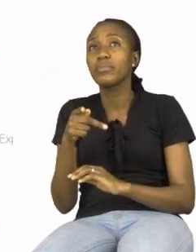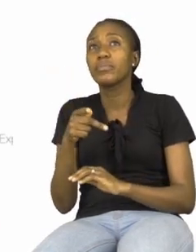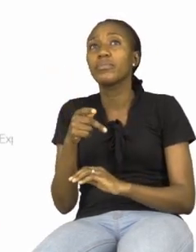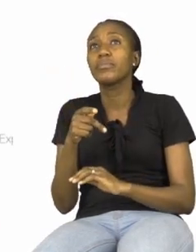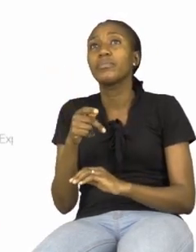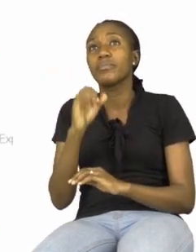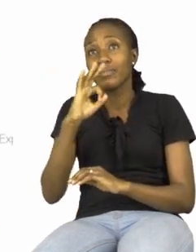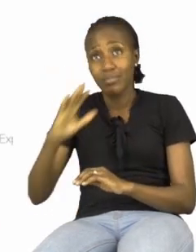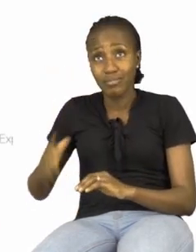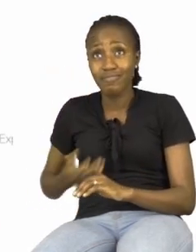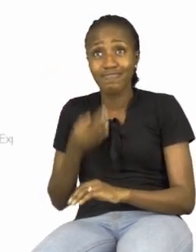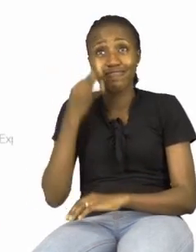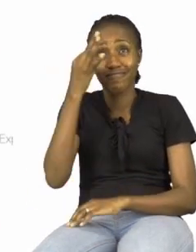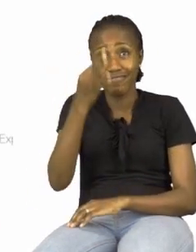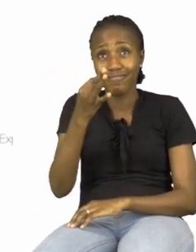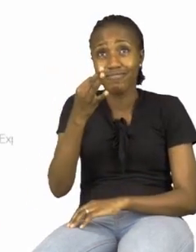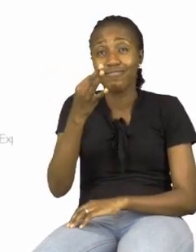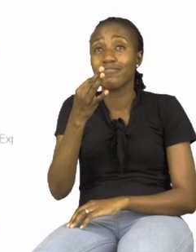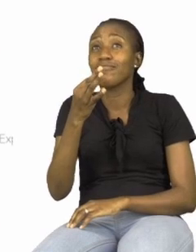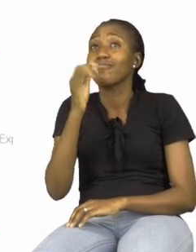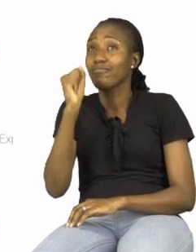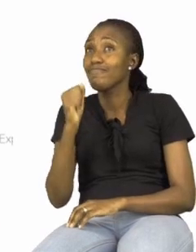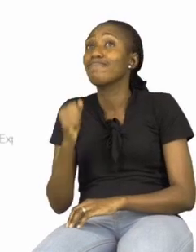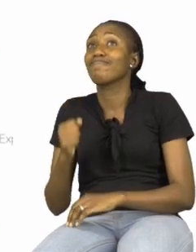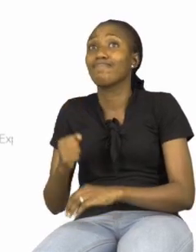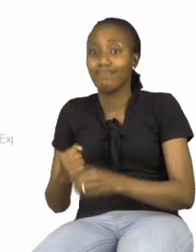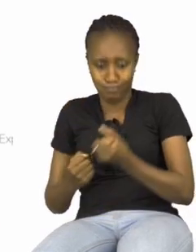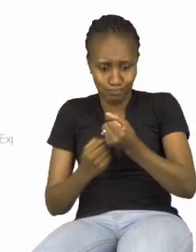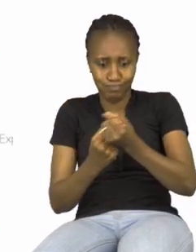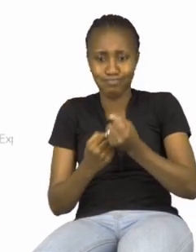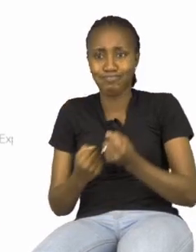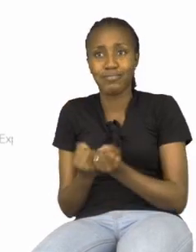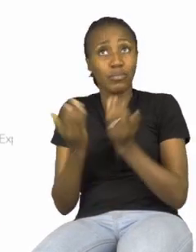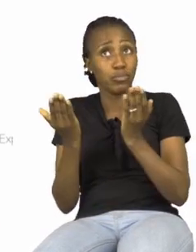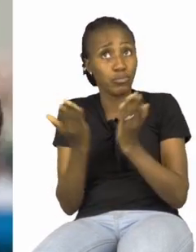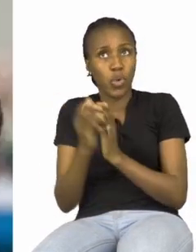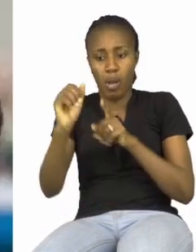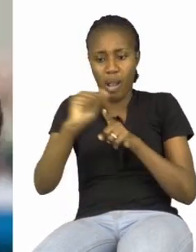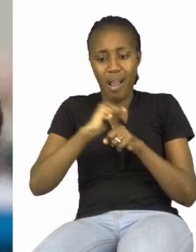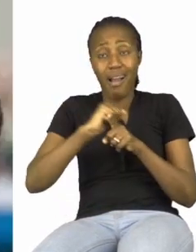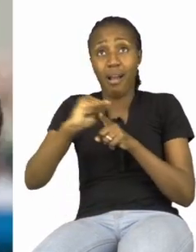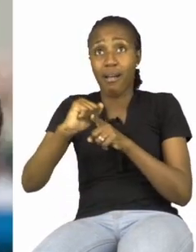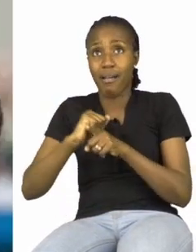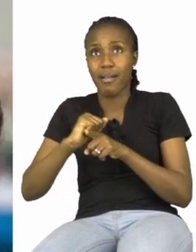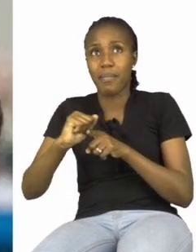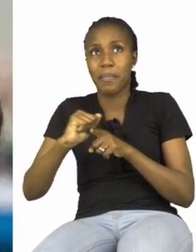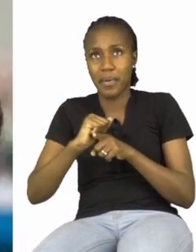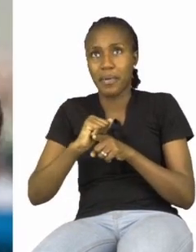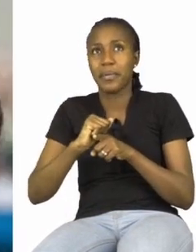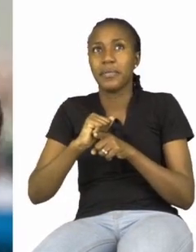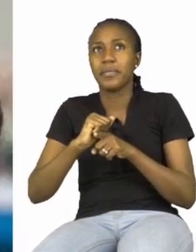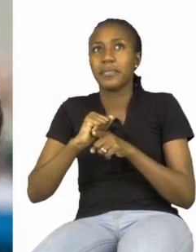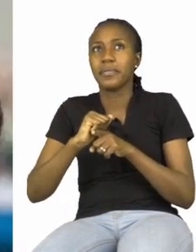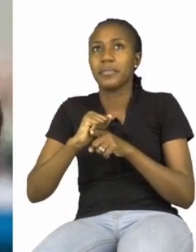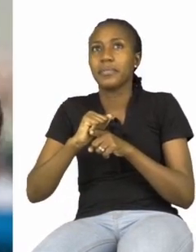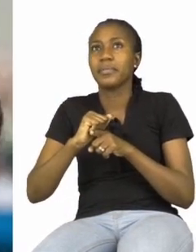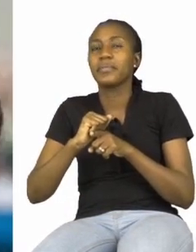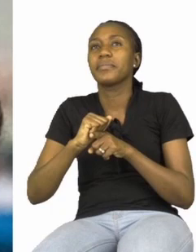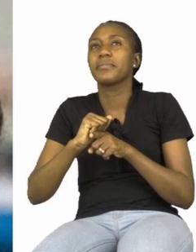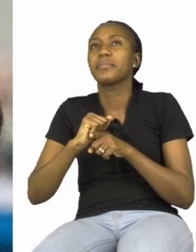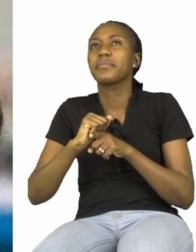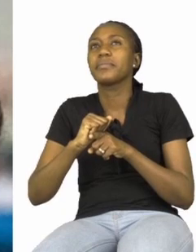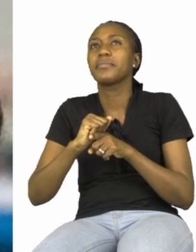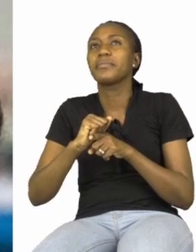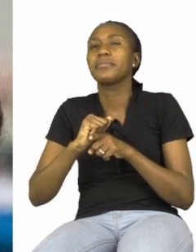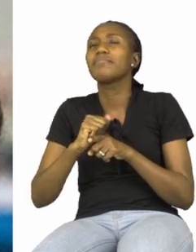future, you have to go back into the schools and to get the next Maggie Mangos and all that. Sorry for that. No.